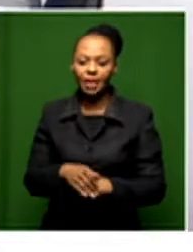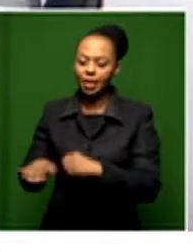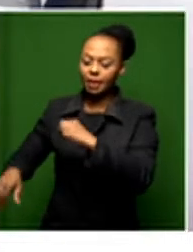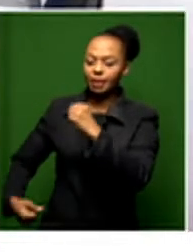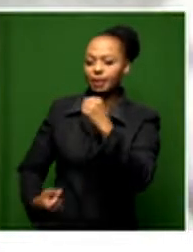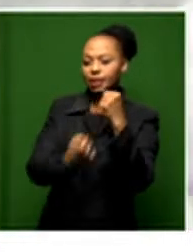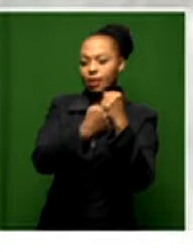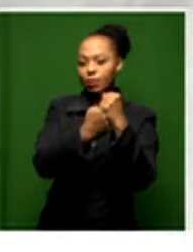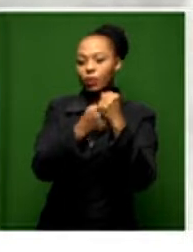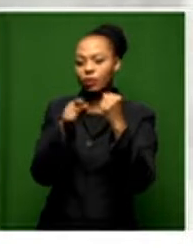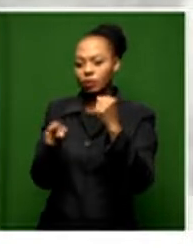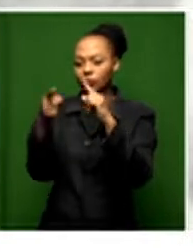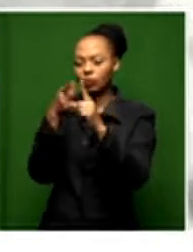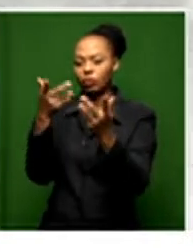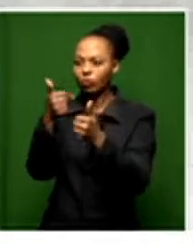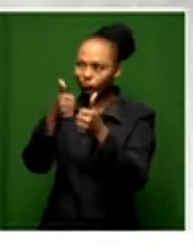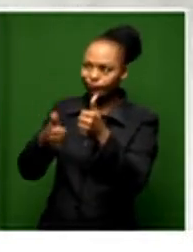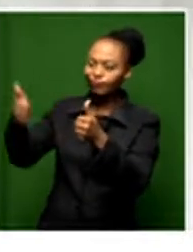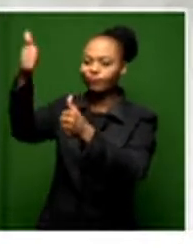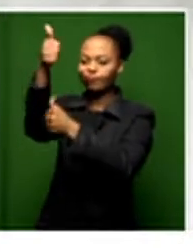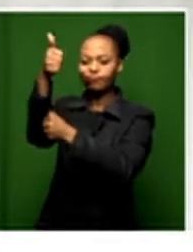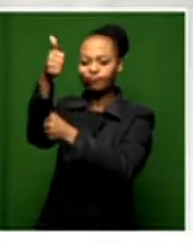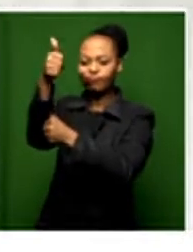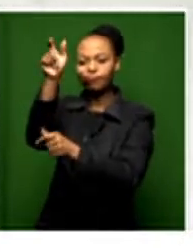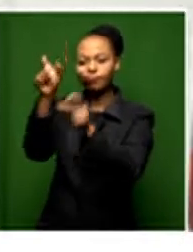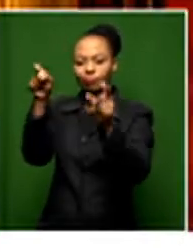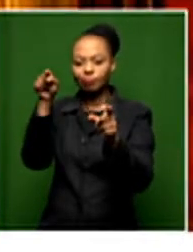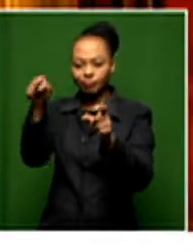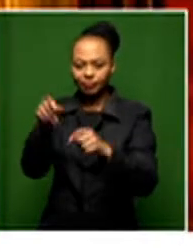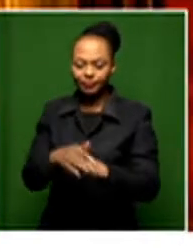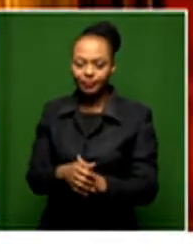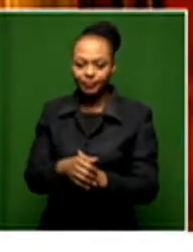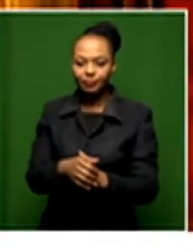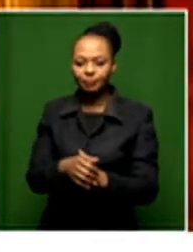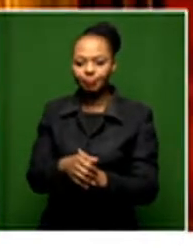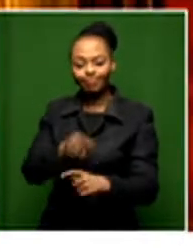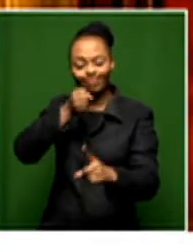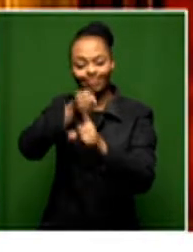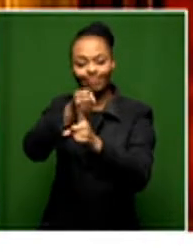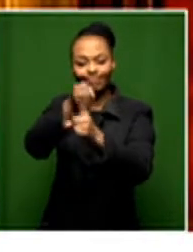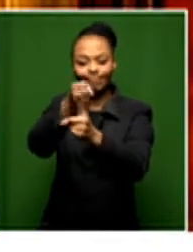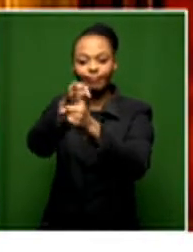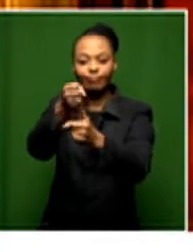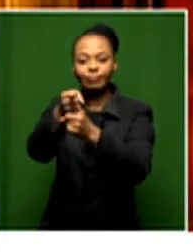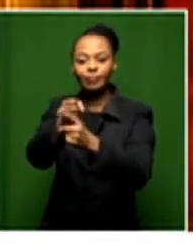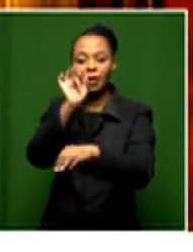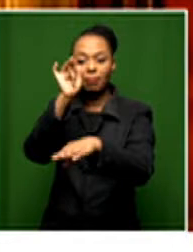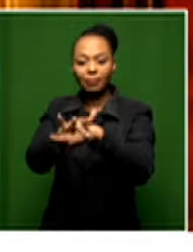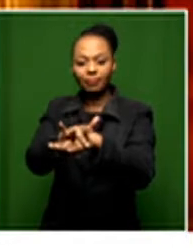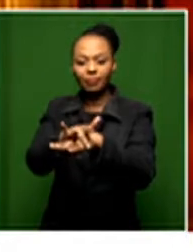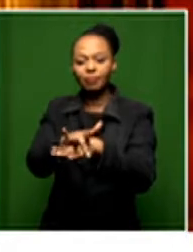for this effort coming from the top. To fight the pandemic, we need to pool all